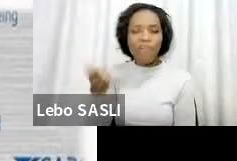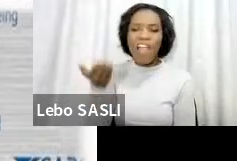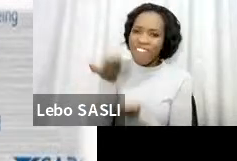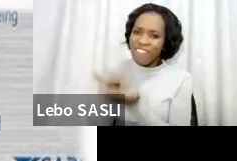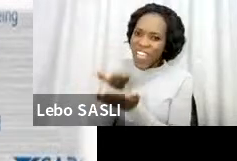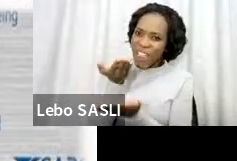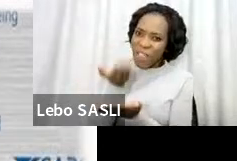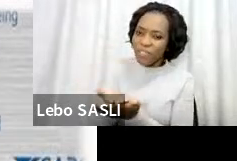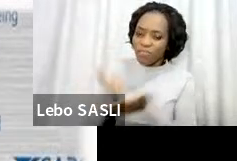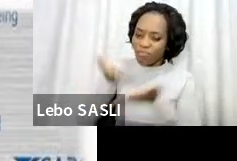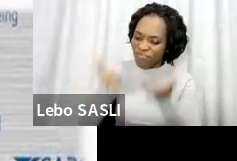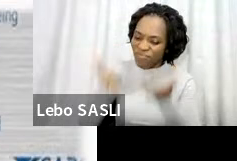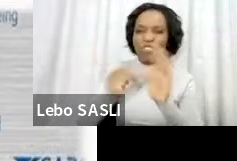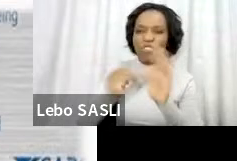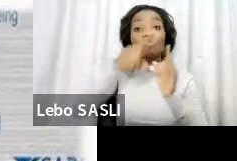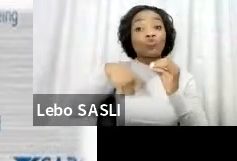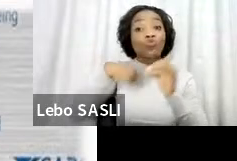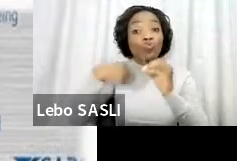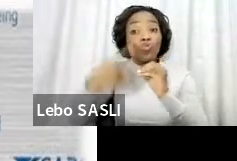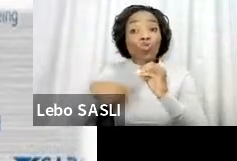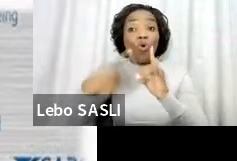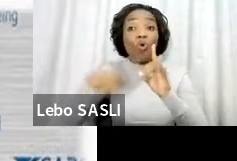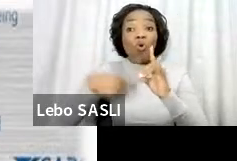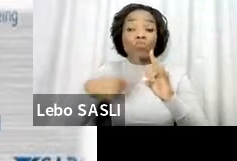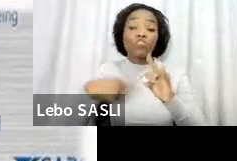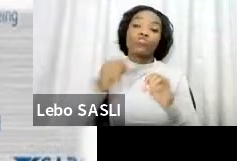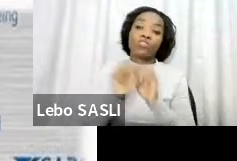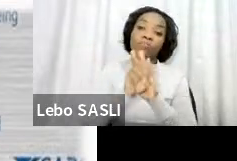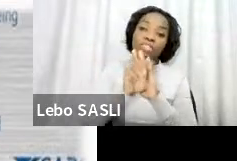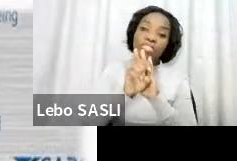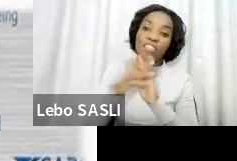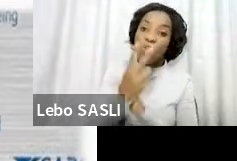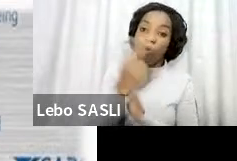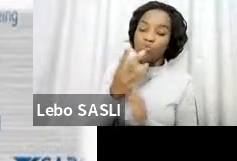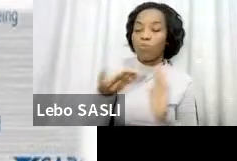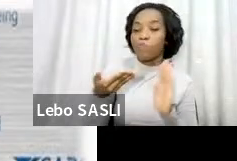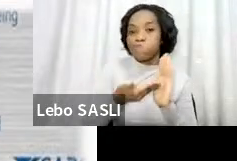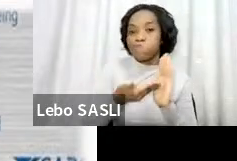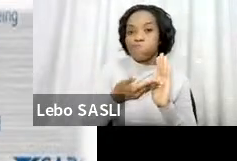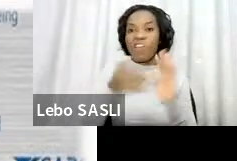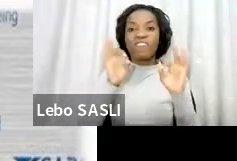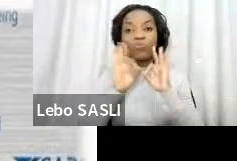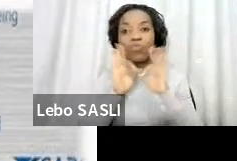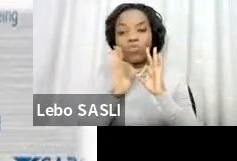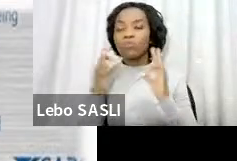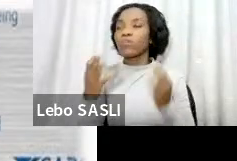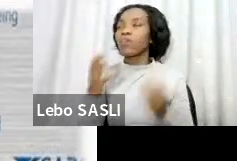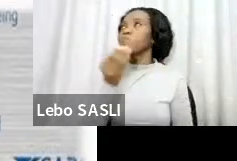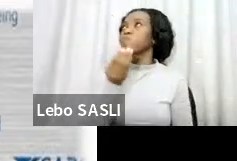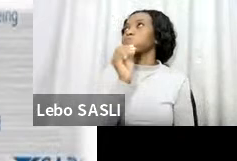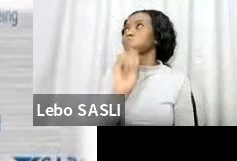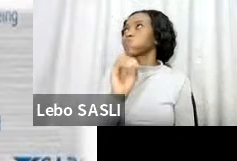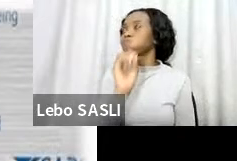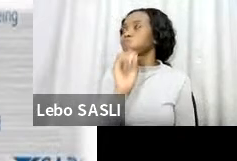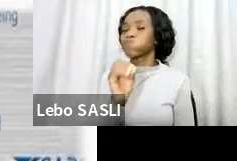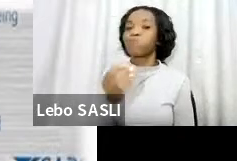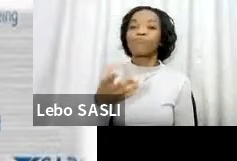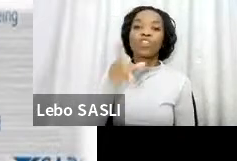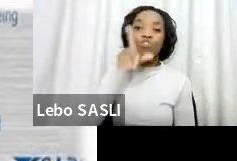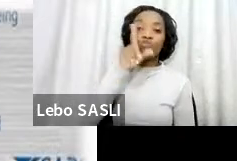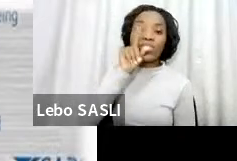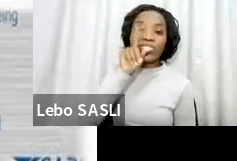social media platforms. LinkedIn, SARS is there. On Facebook, SARS is there. On